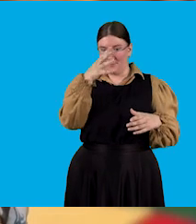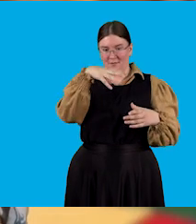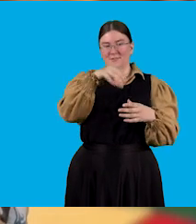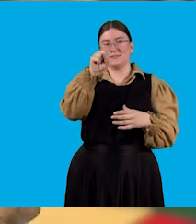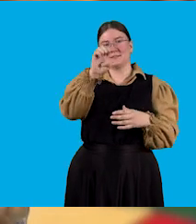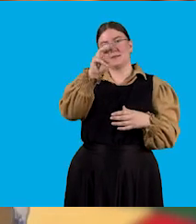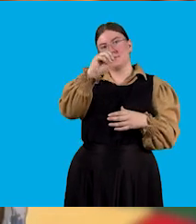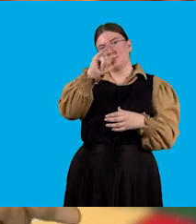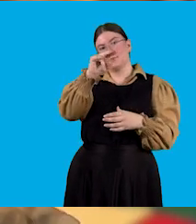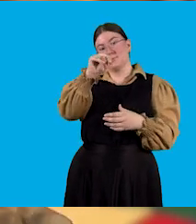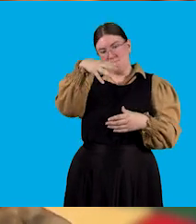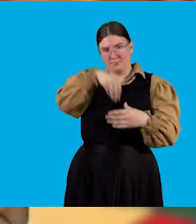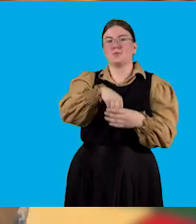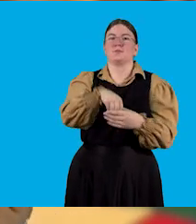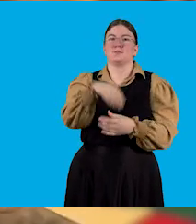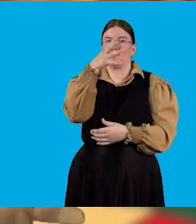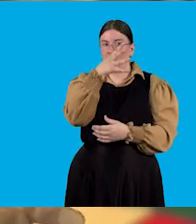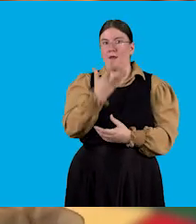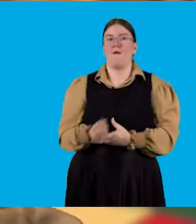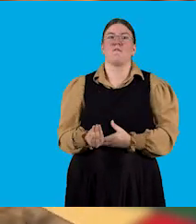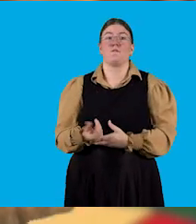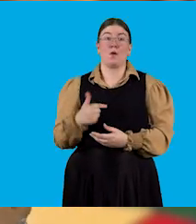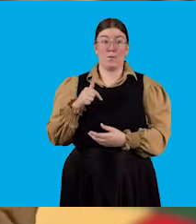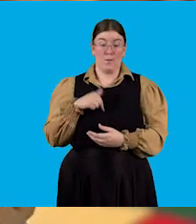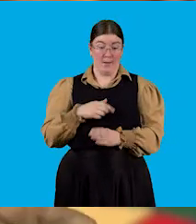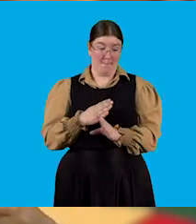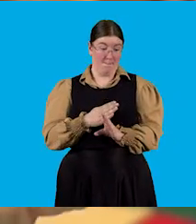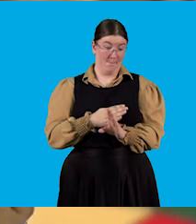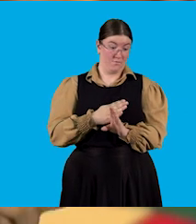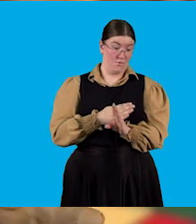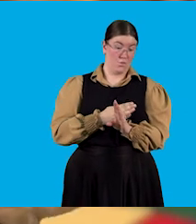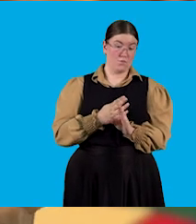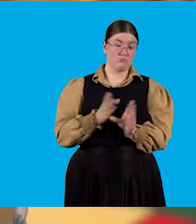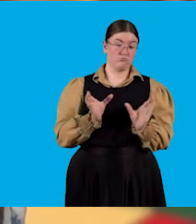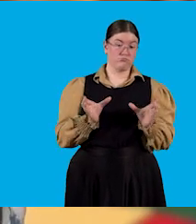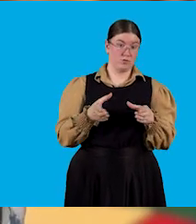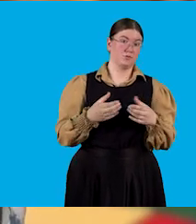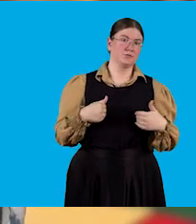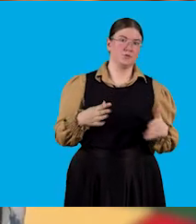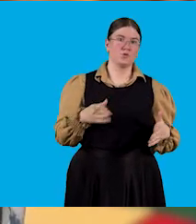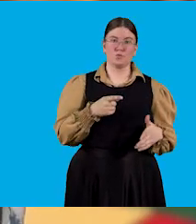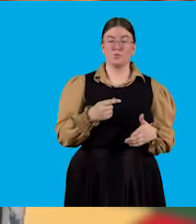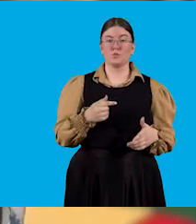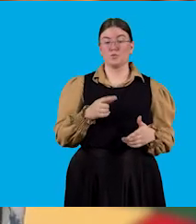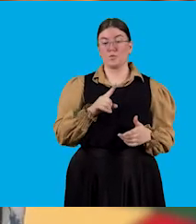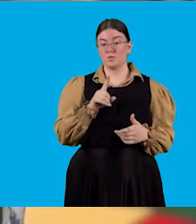sperm cells. And as we said when we started the lesson, did you know that this